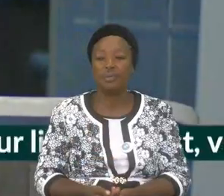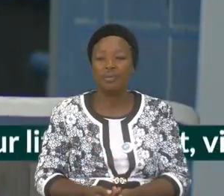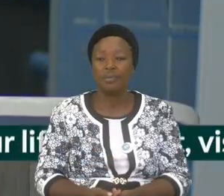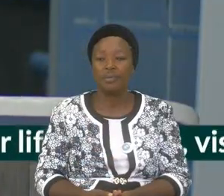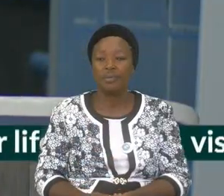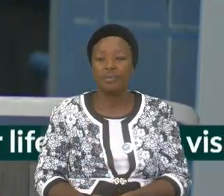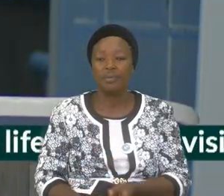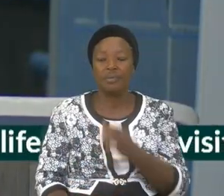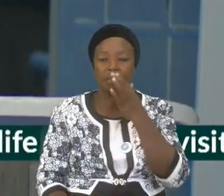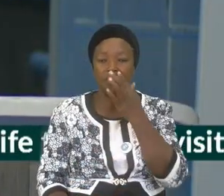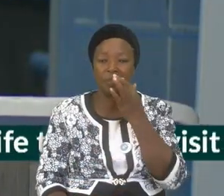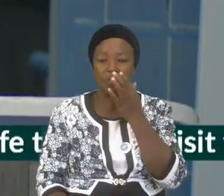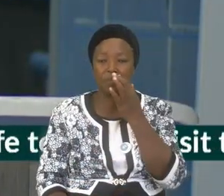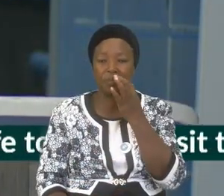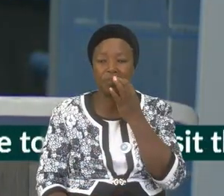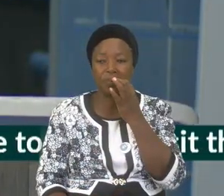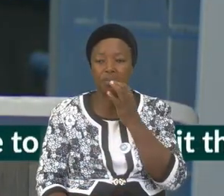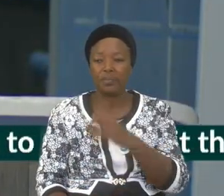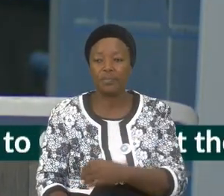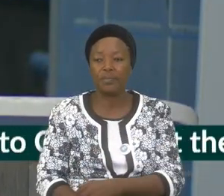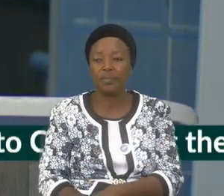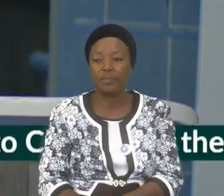Our counselors,